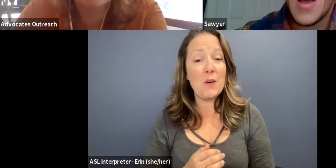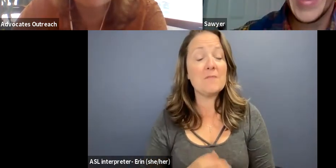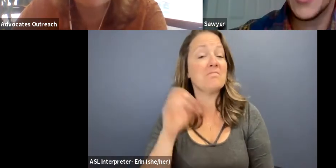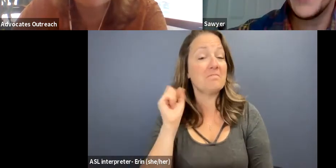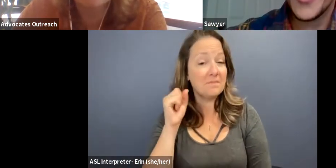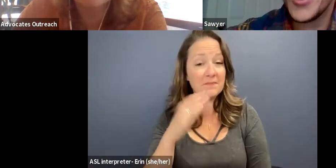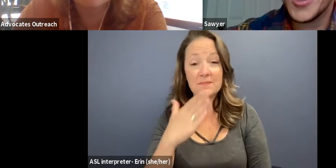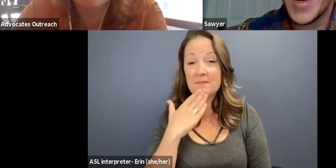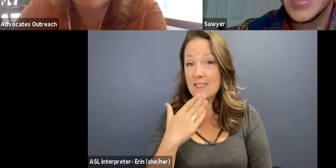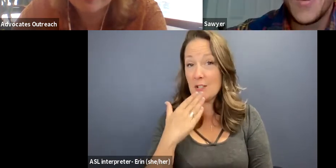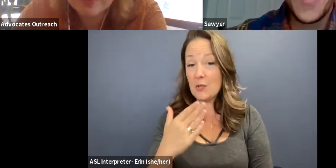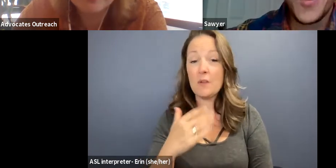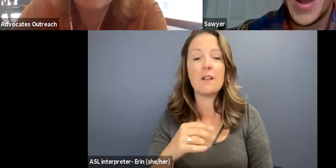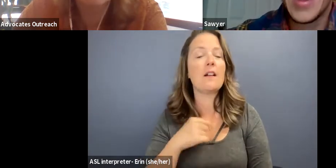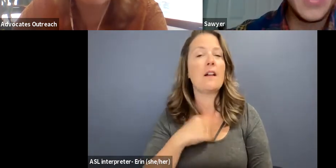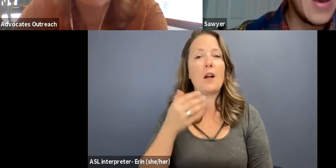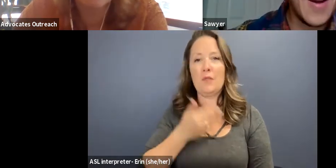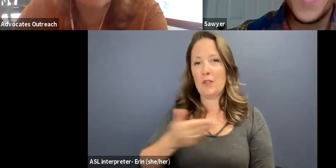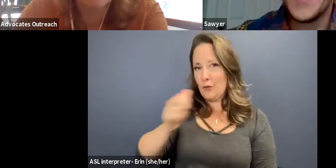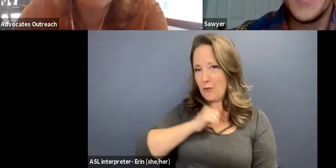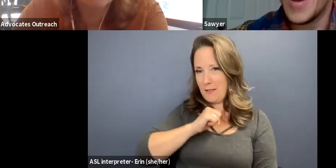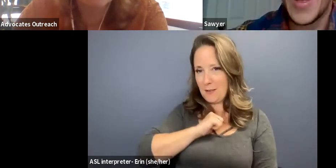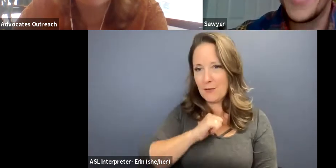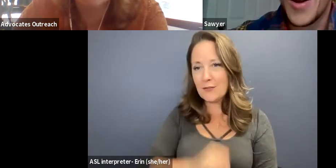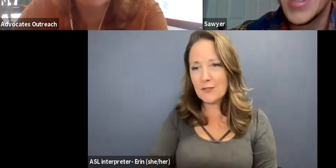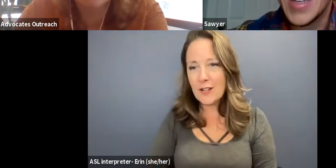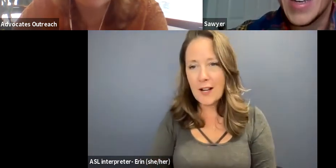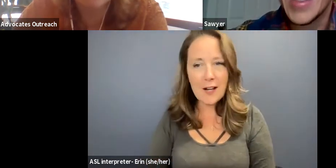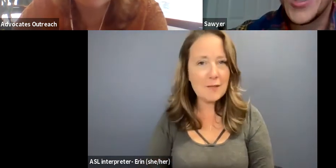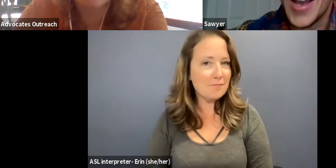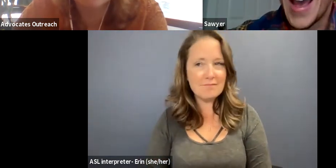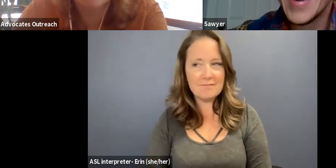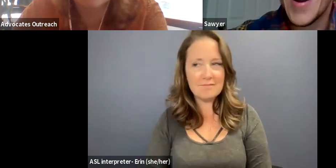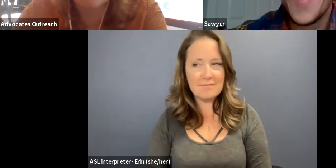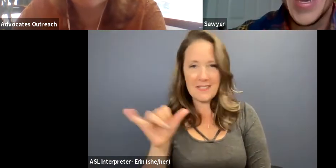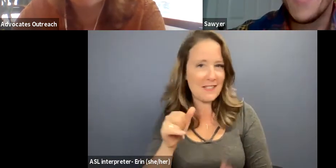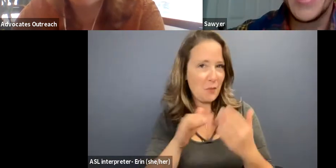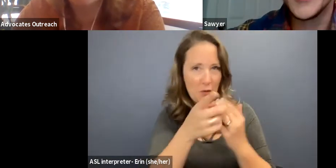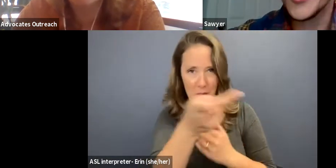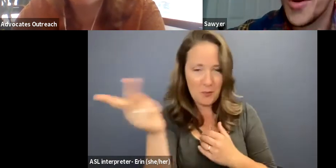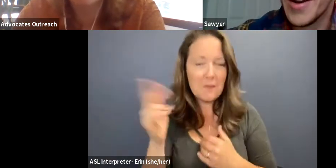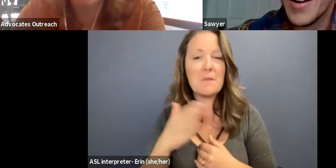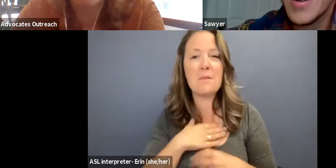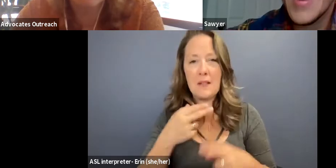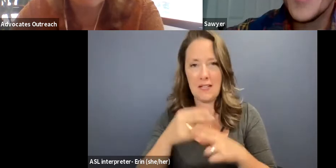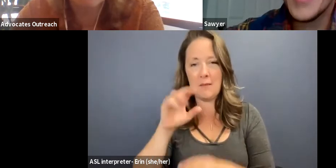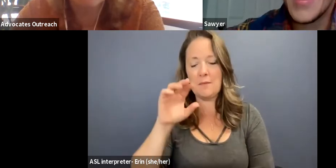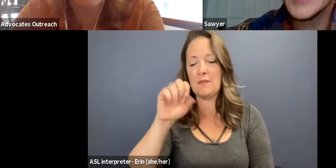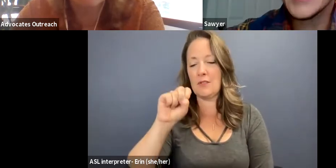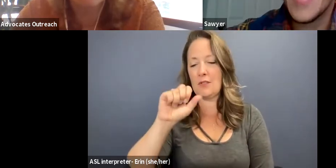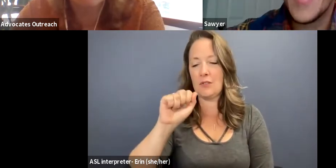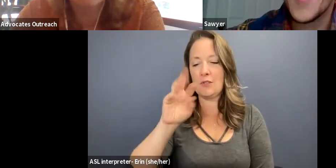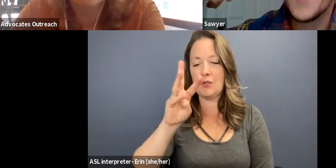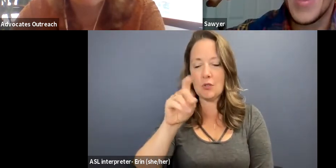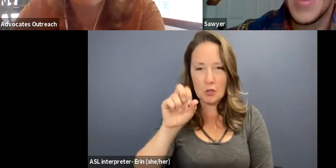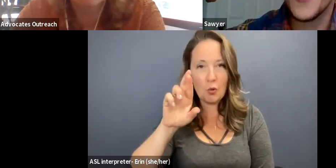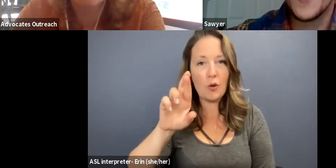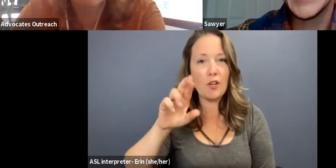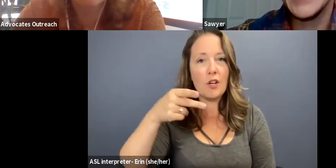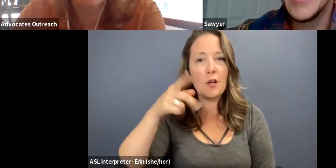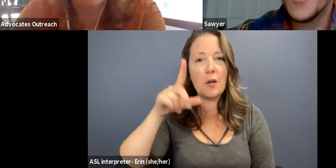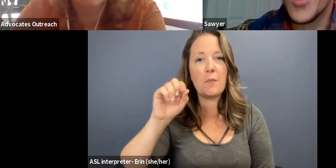webinar back in April with Women's Advocates on consent. And so it's great to be back doing another one of these and talking